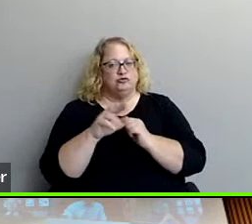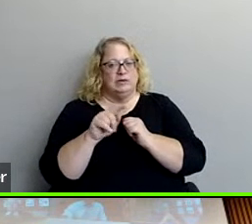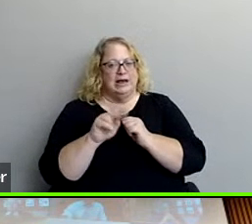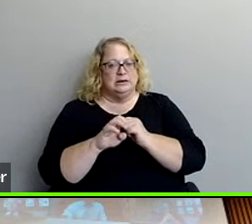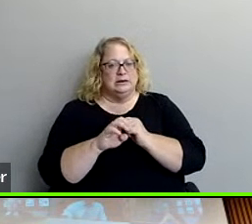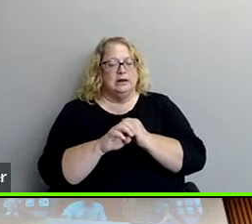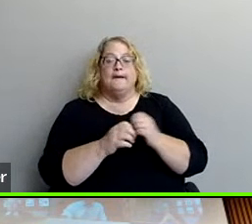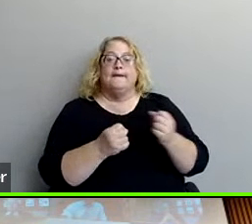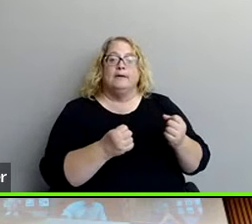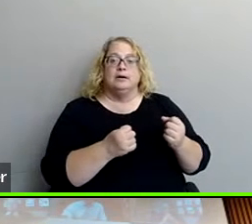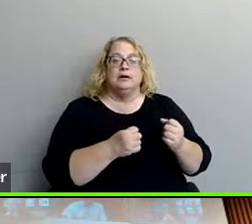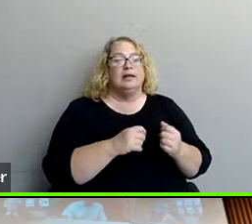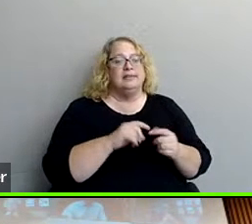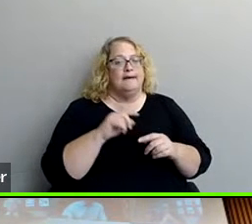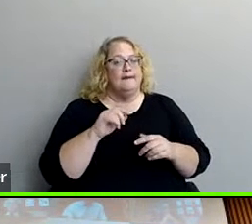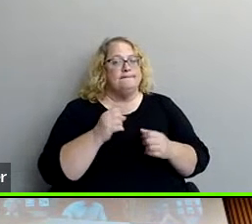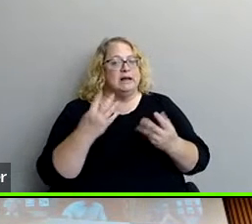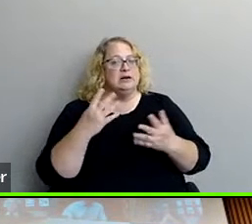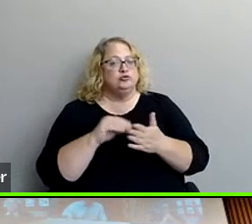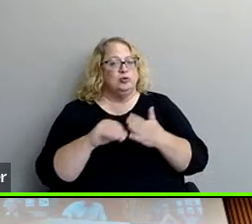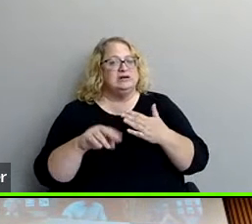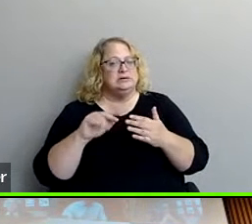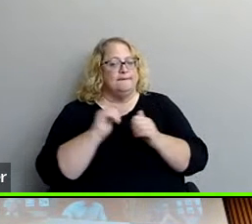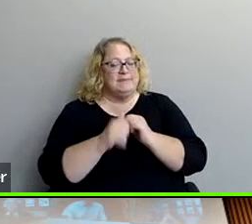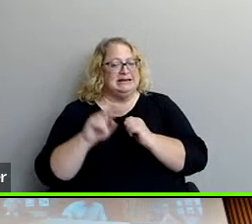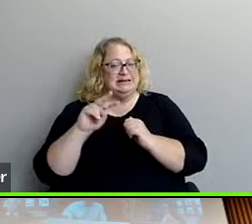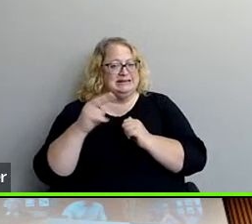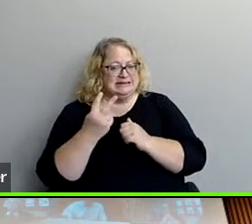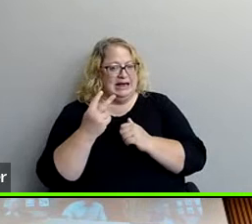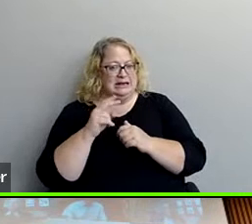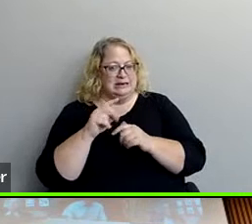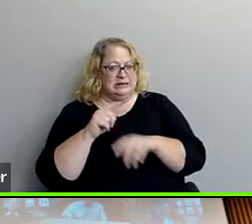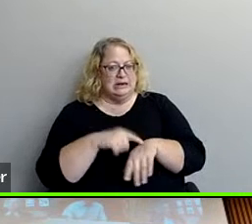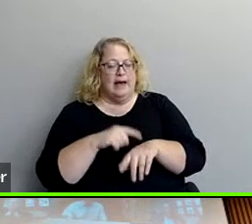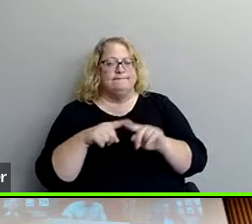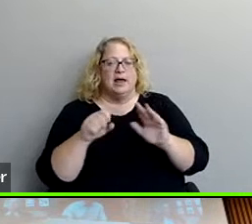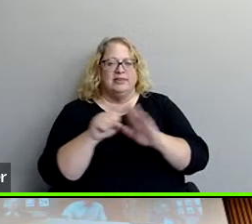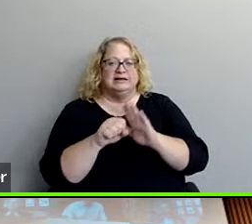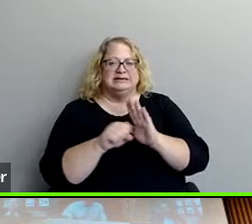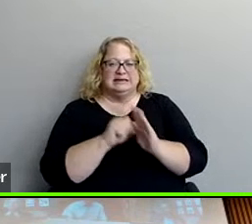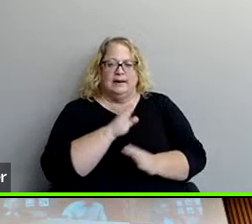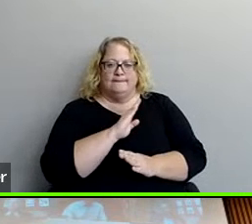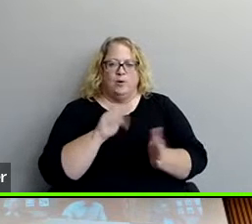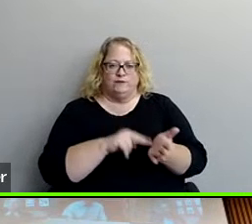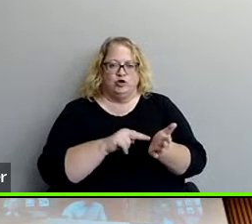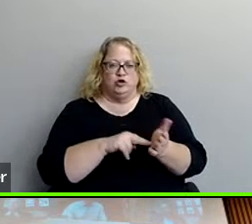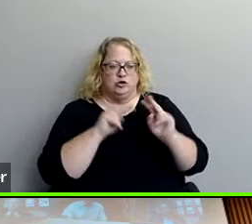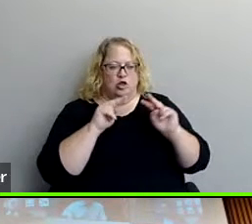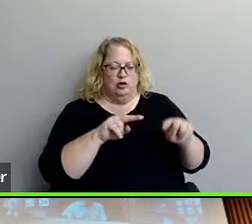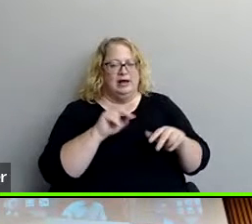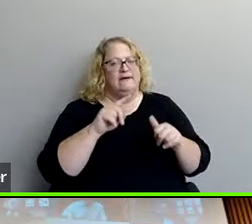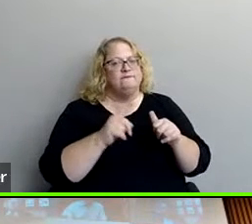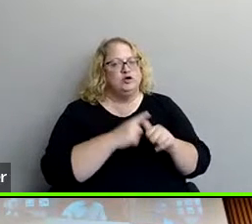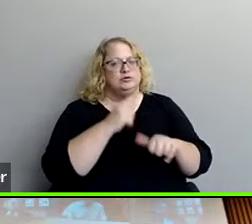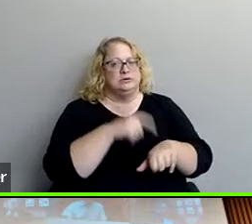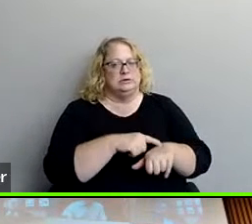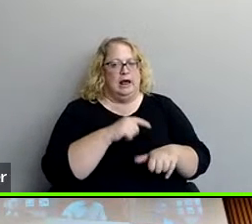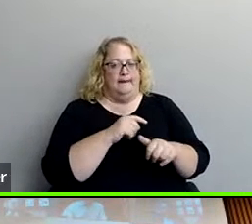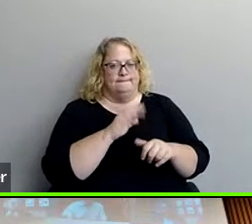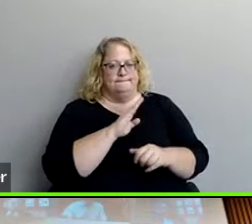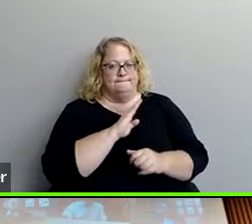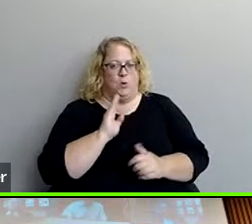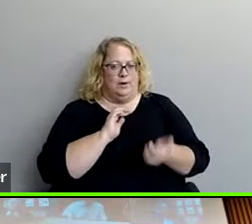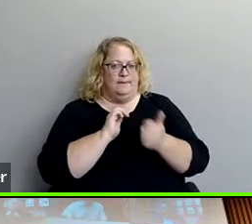who did not pass the first time, but they did pass the second time. But what the State Board of Nursing looks at is solely first time board pass rate.